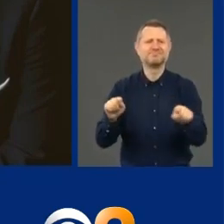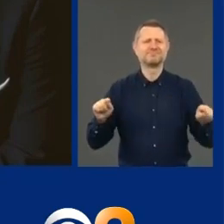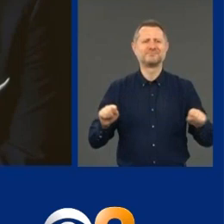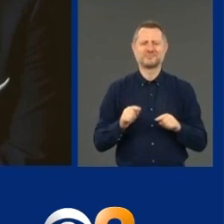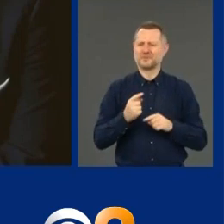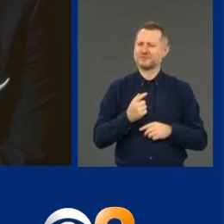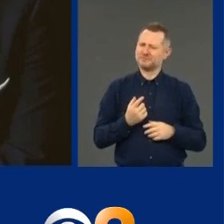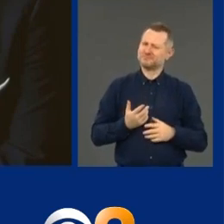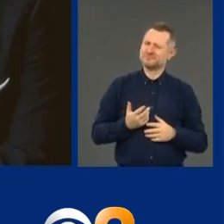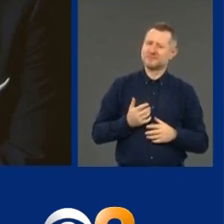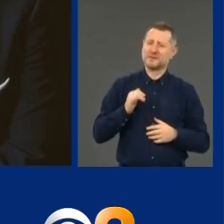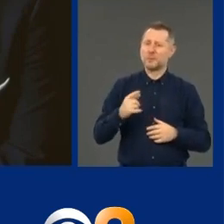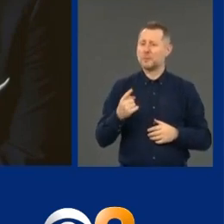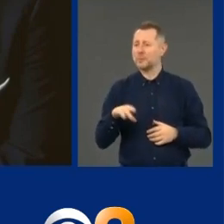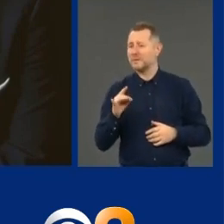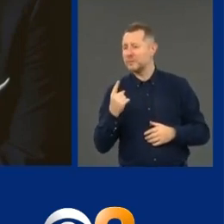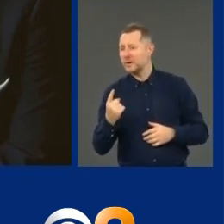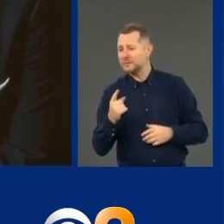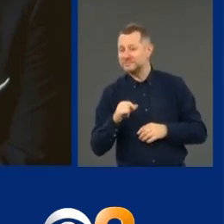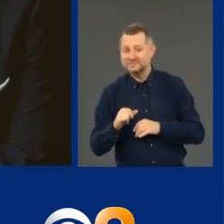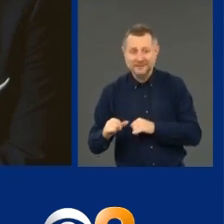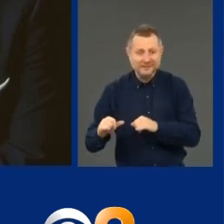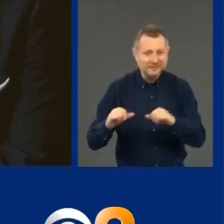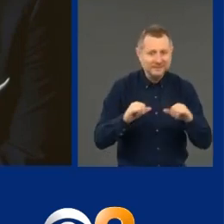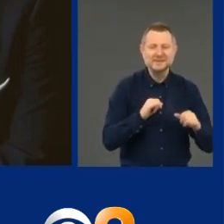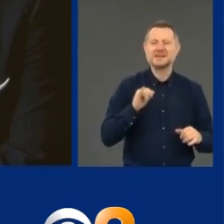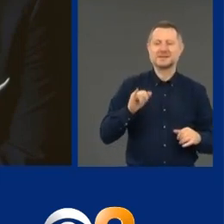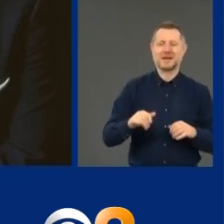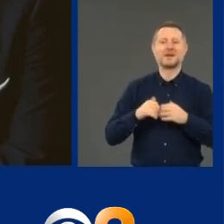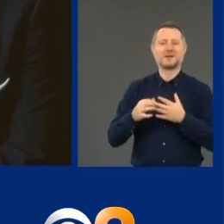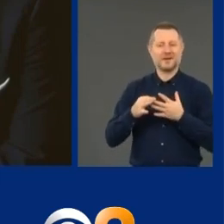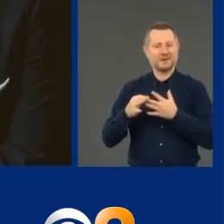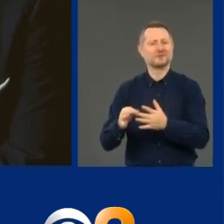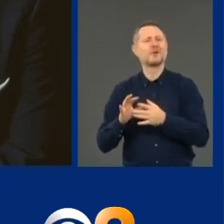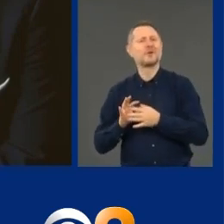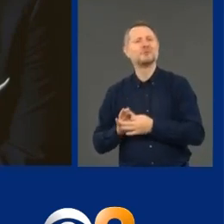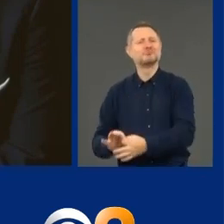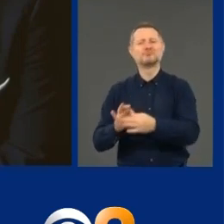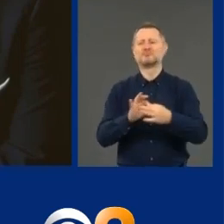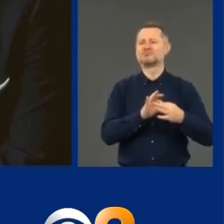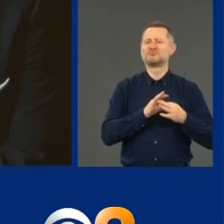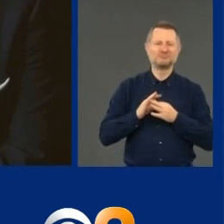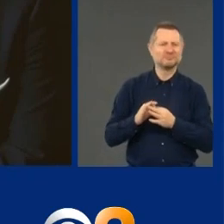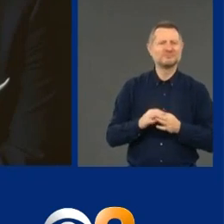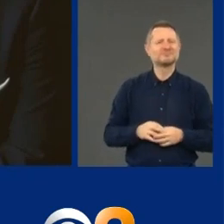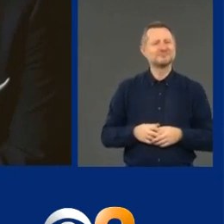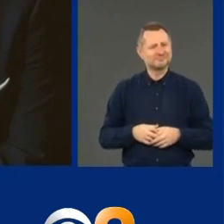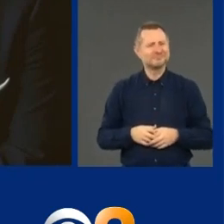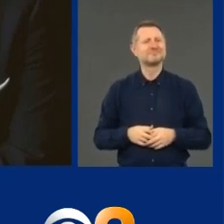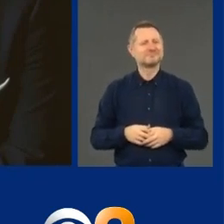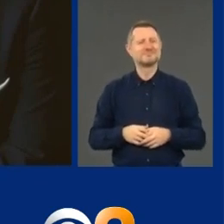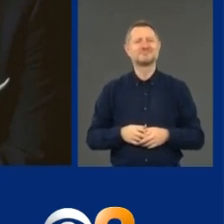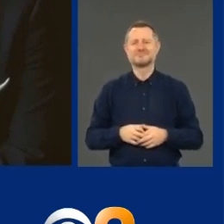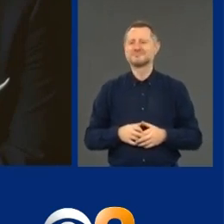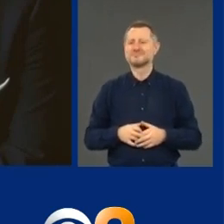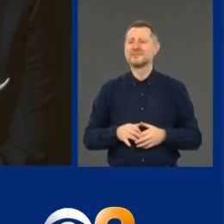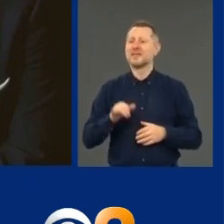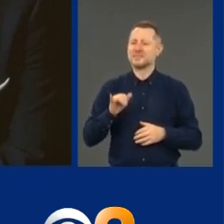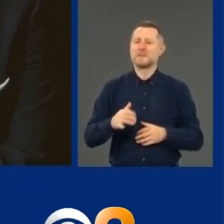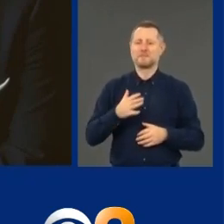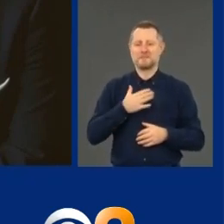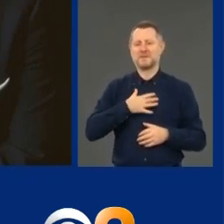the commonality among people and connecting among people. That's his